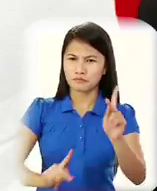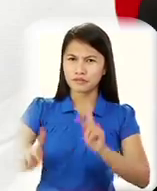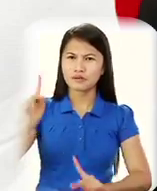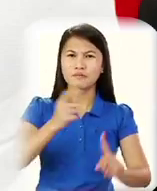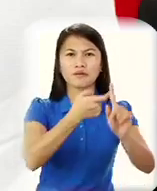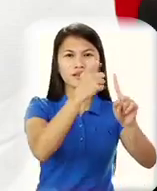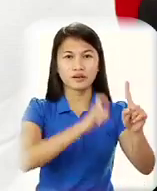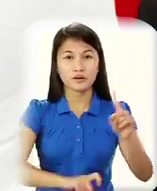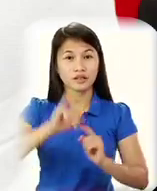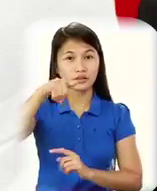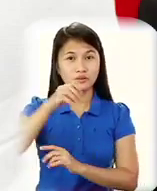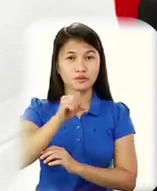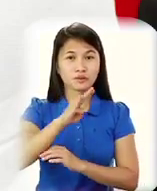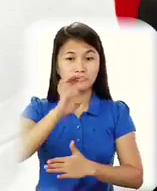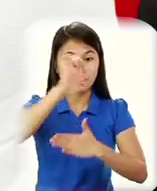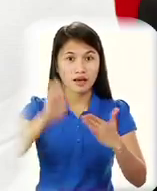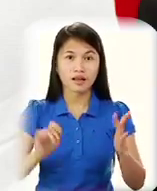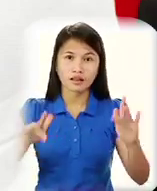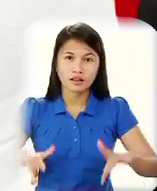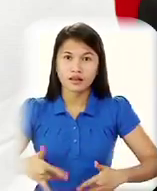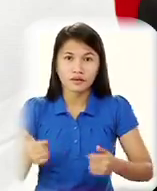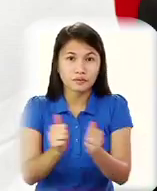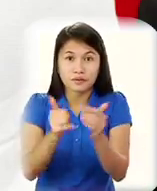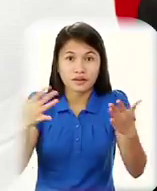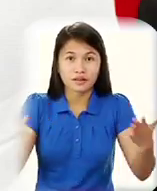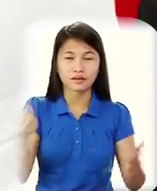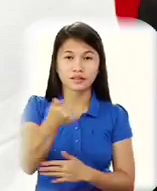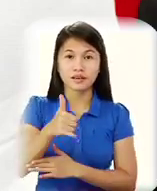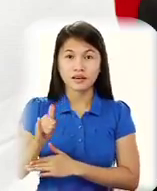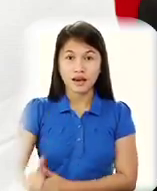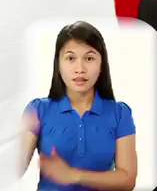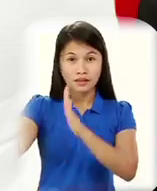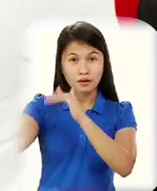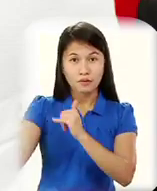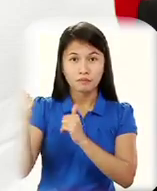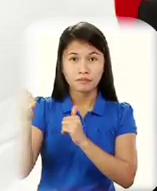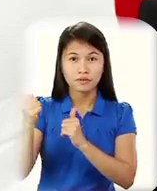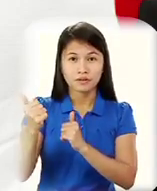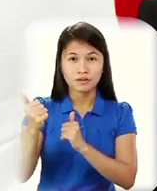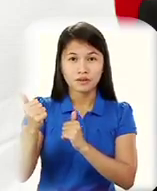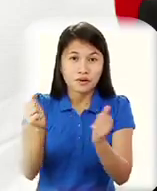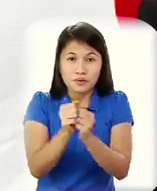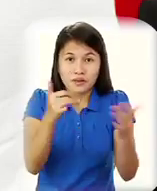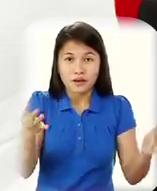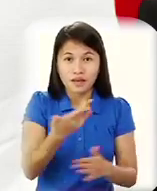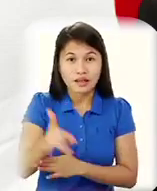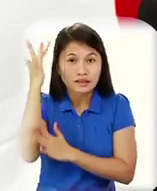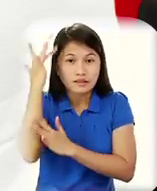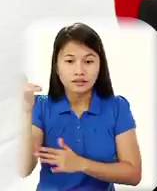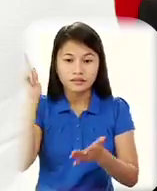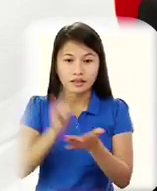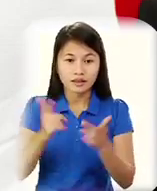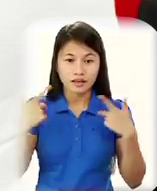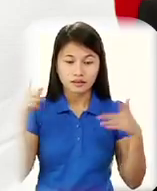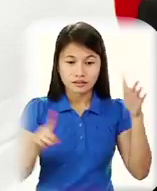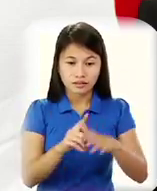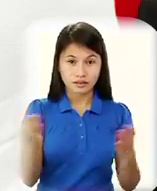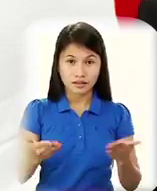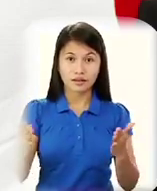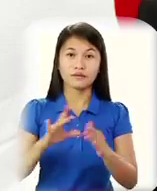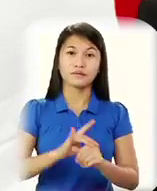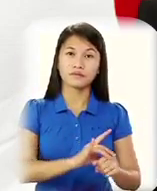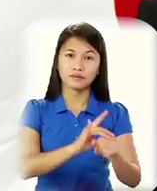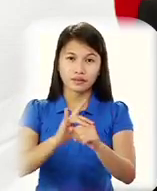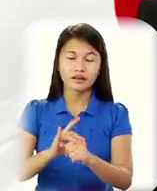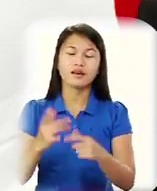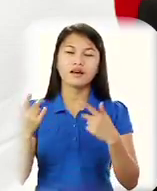people, according to Job, end their lives without any hope, without any sense that their existence